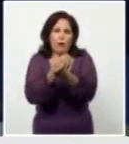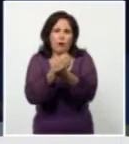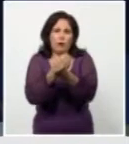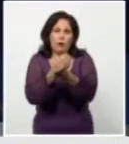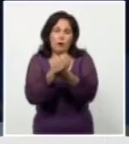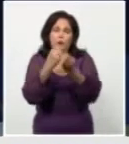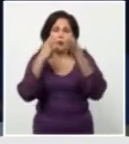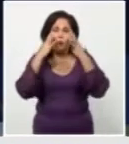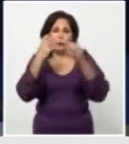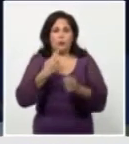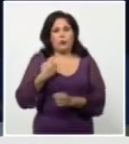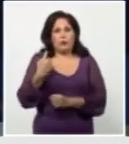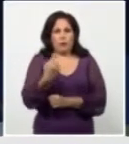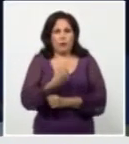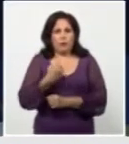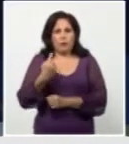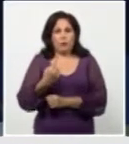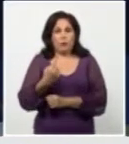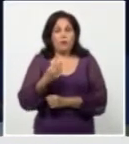has a total of